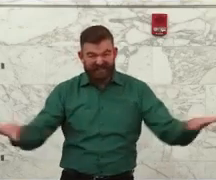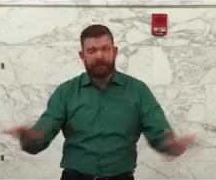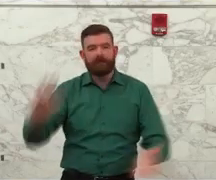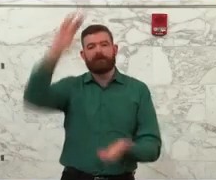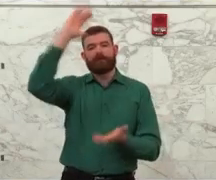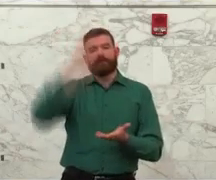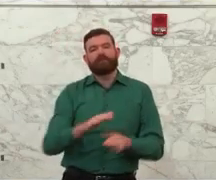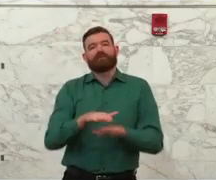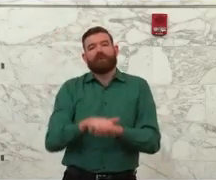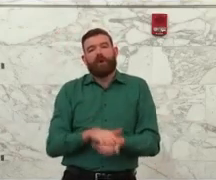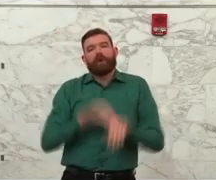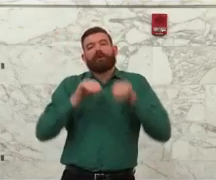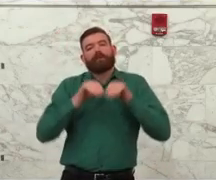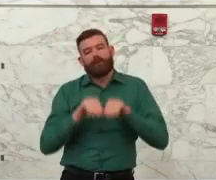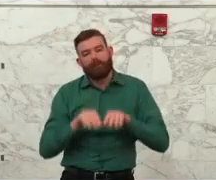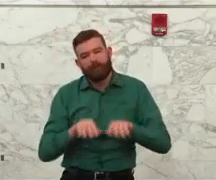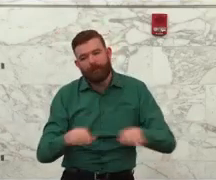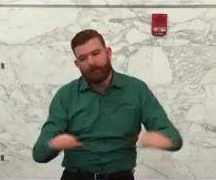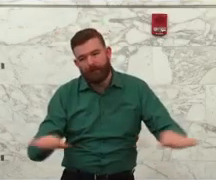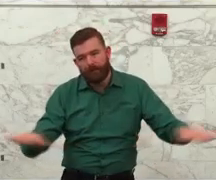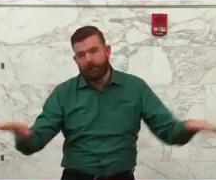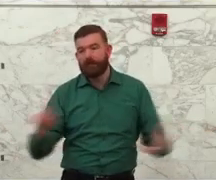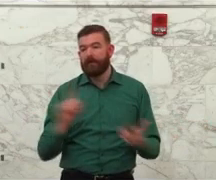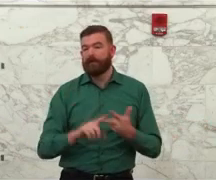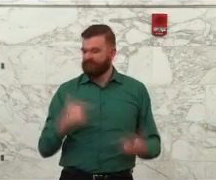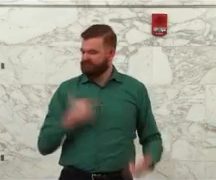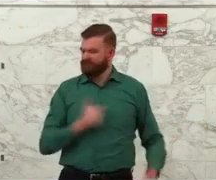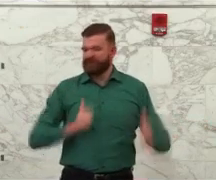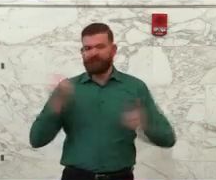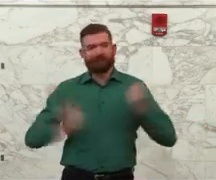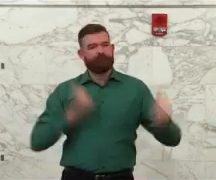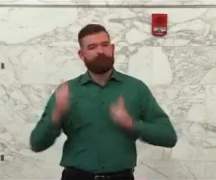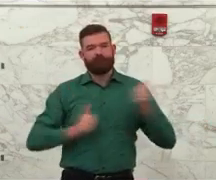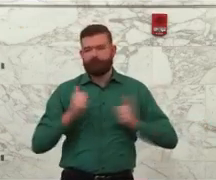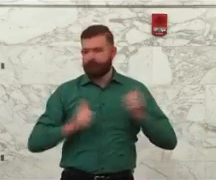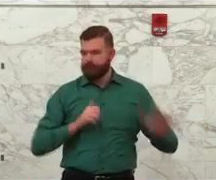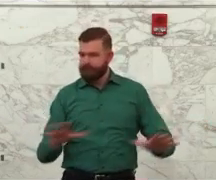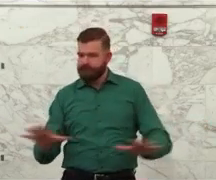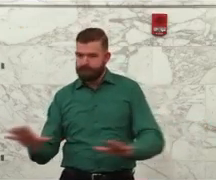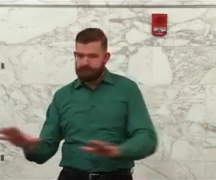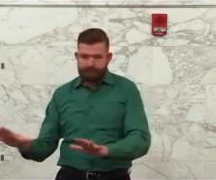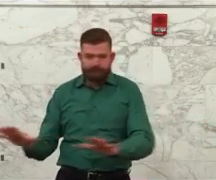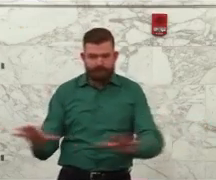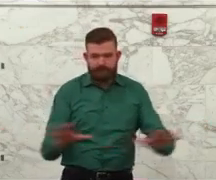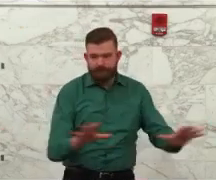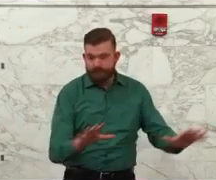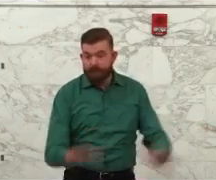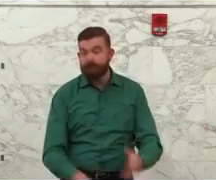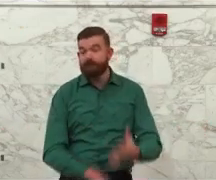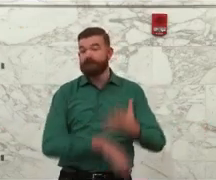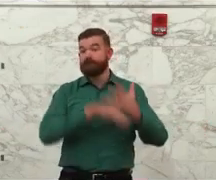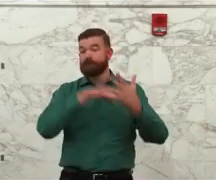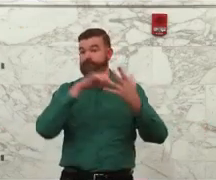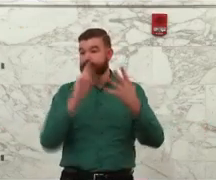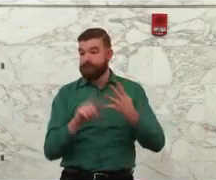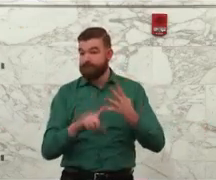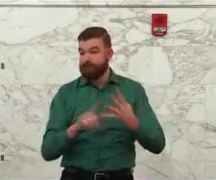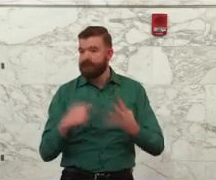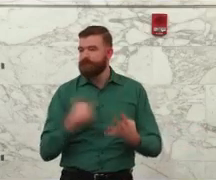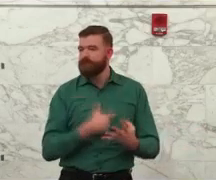taken aggressive steps and we will continue to take aggressive steps. And then finally is to expand our healthcare